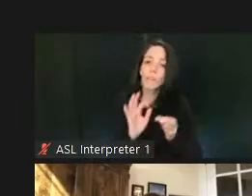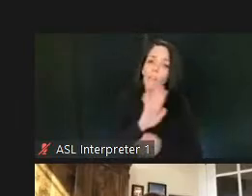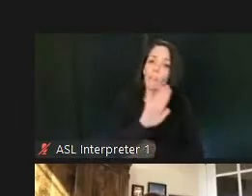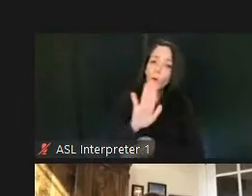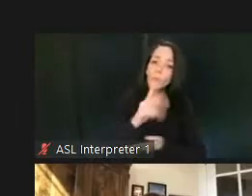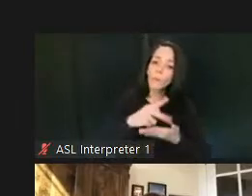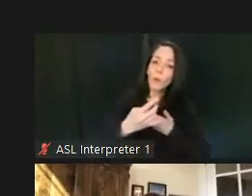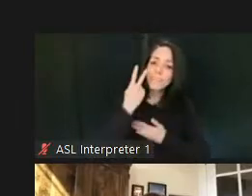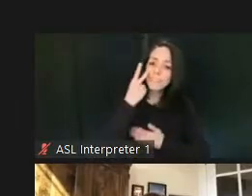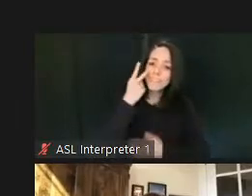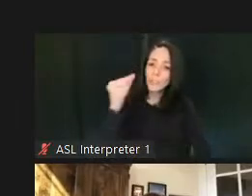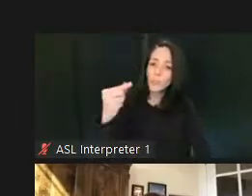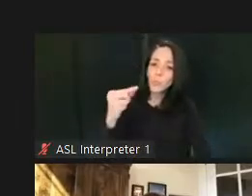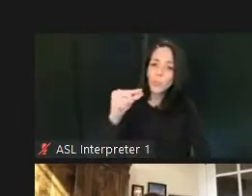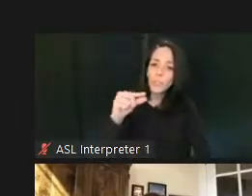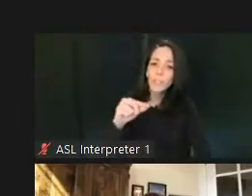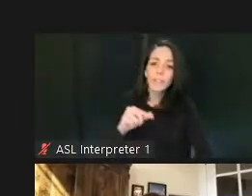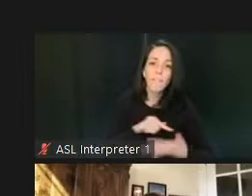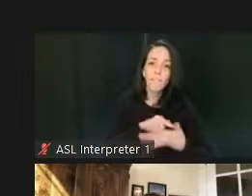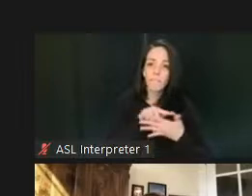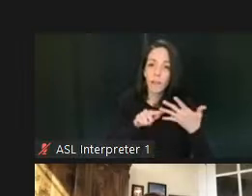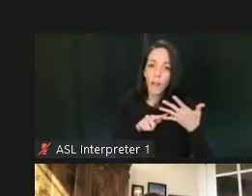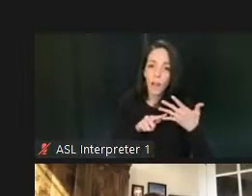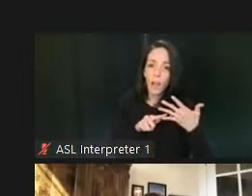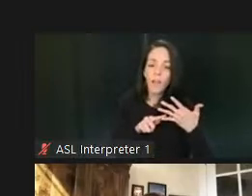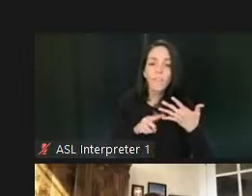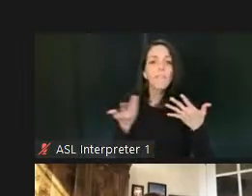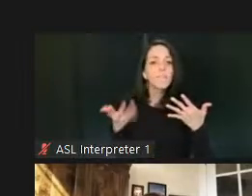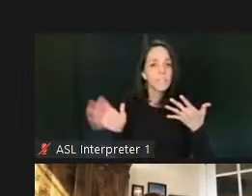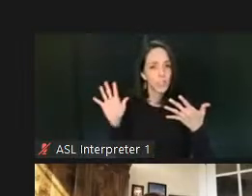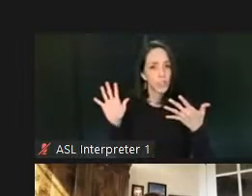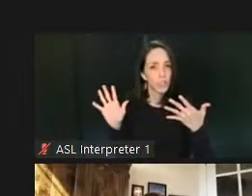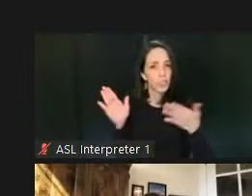see in green, there are 5 of them, are completed.